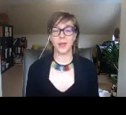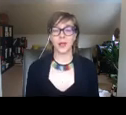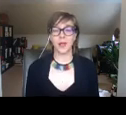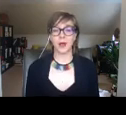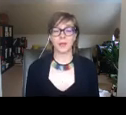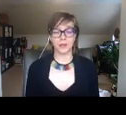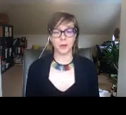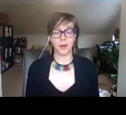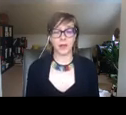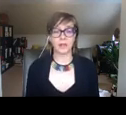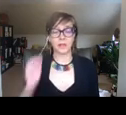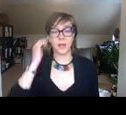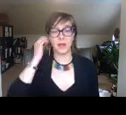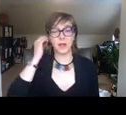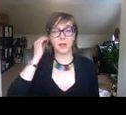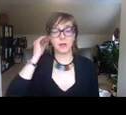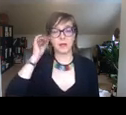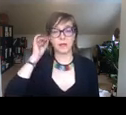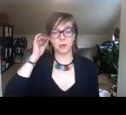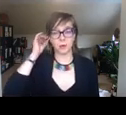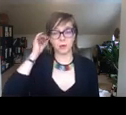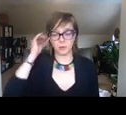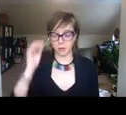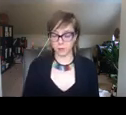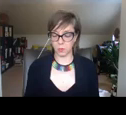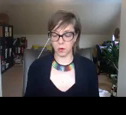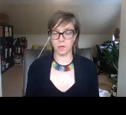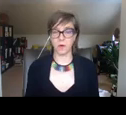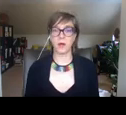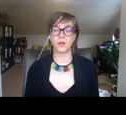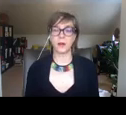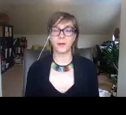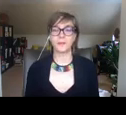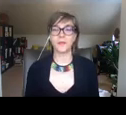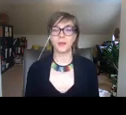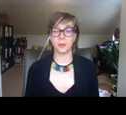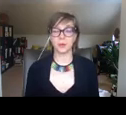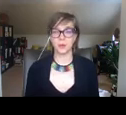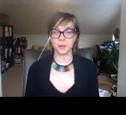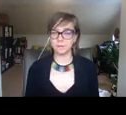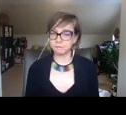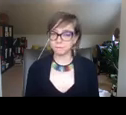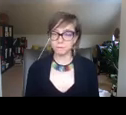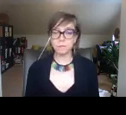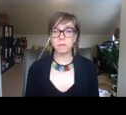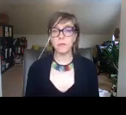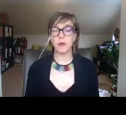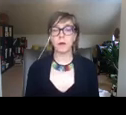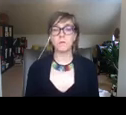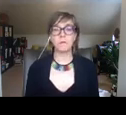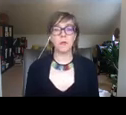interpreters, but they don't have access yet, and of course, to all of our healthcare interpreters.